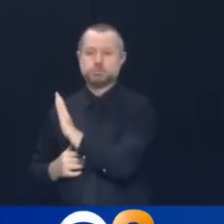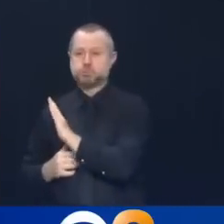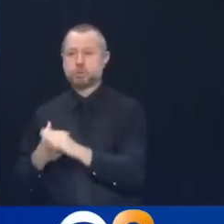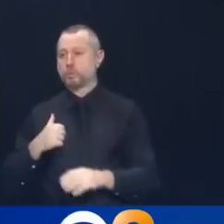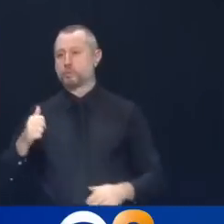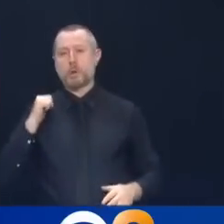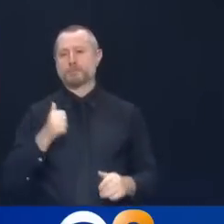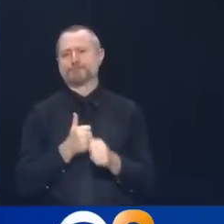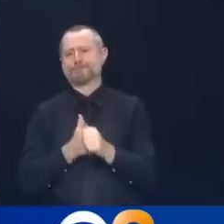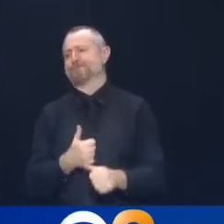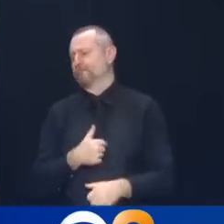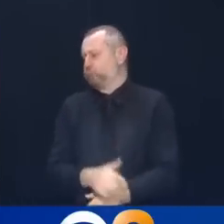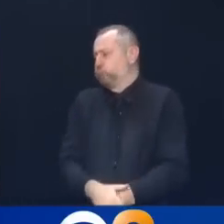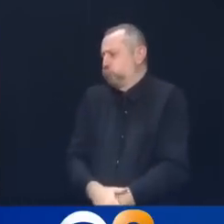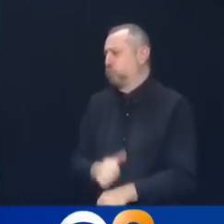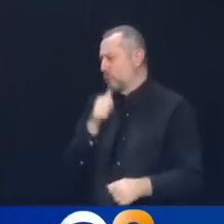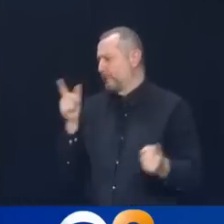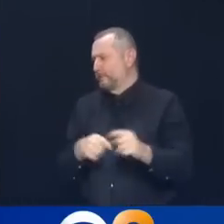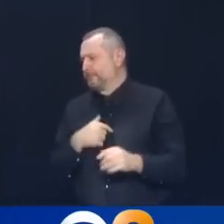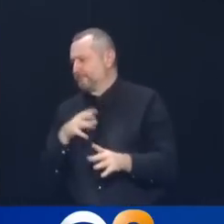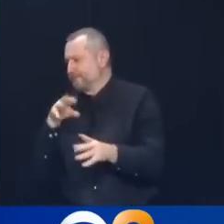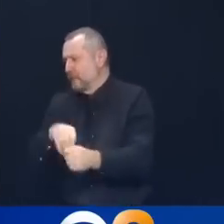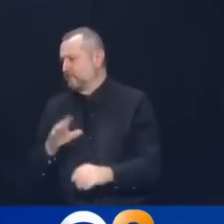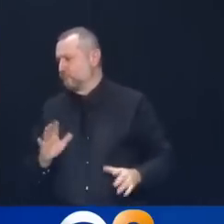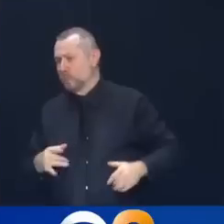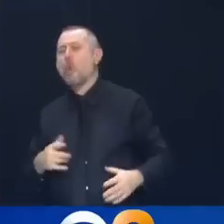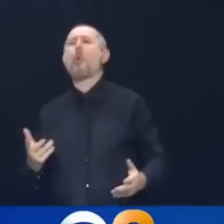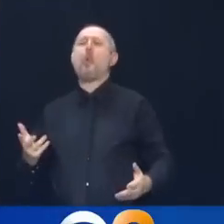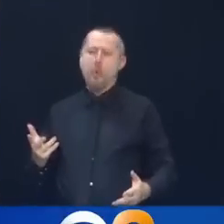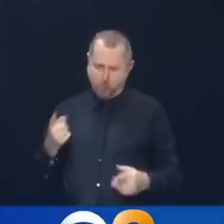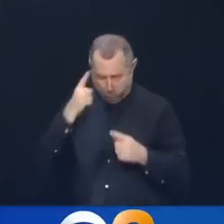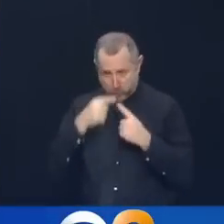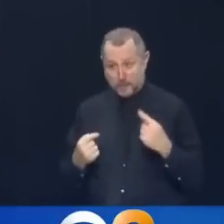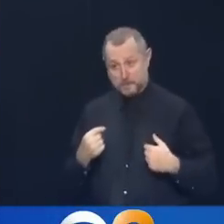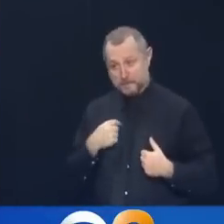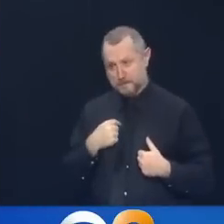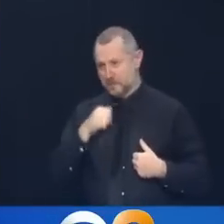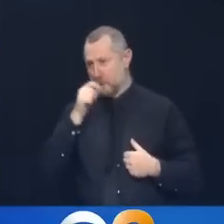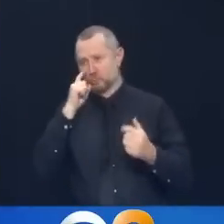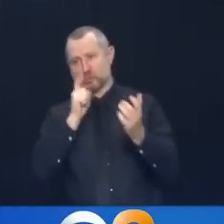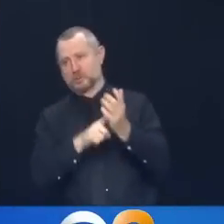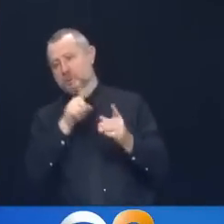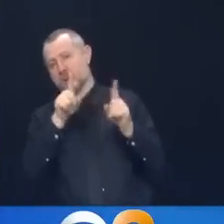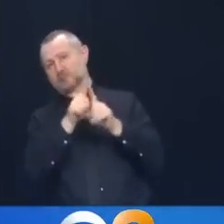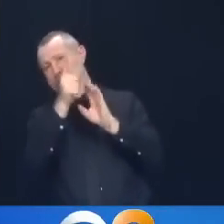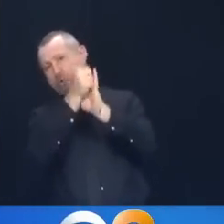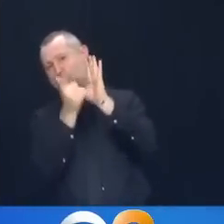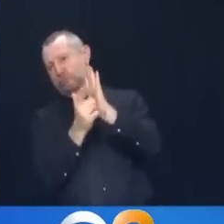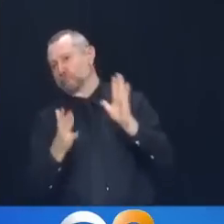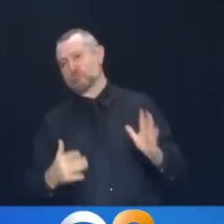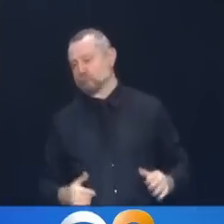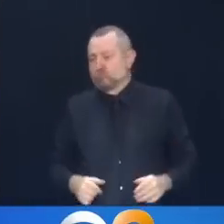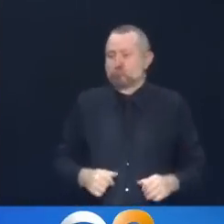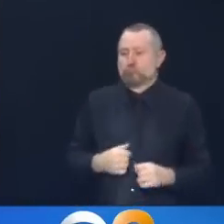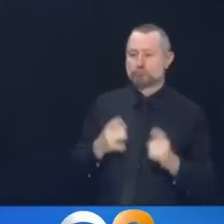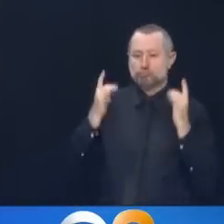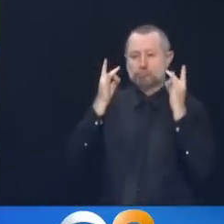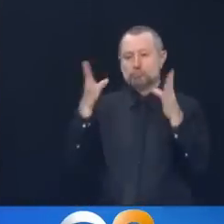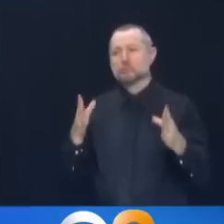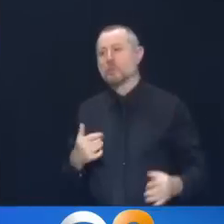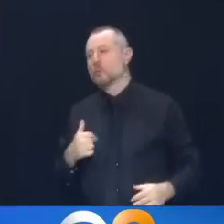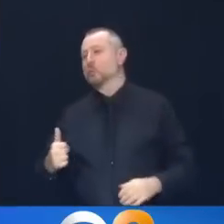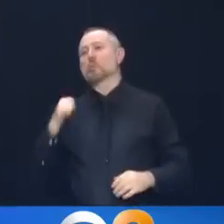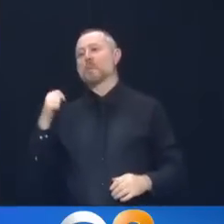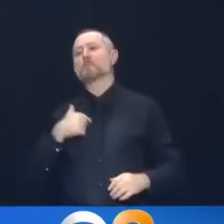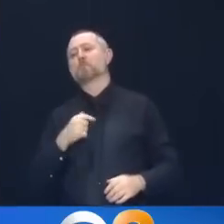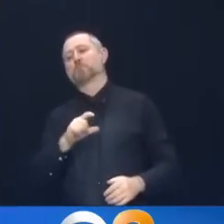with it. I don't recognize that law. I don't recognize it. I refuse